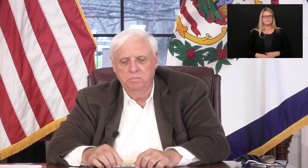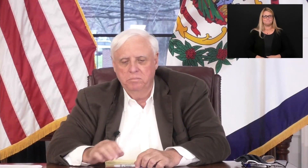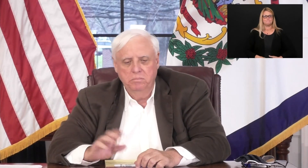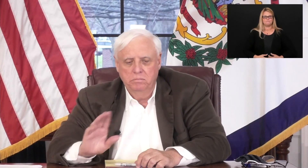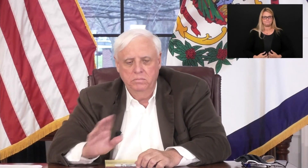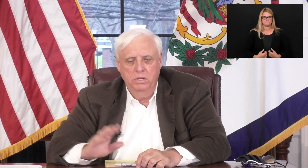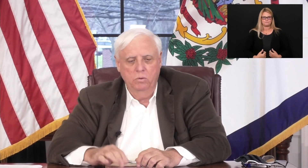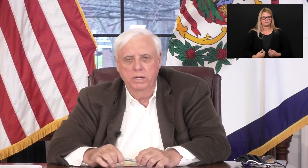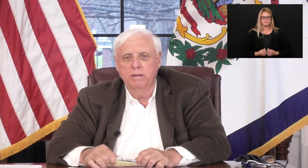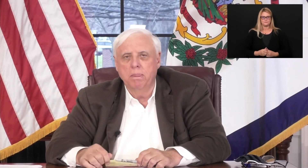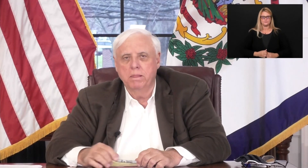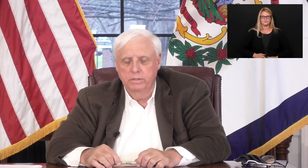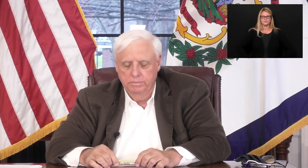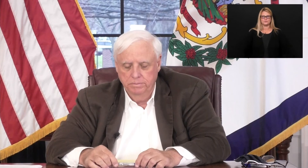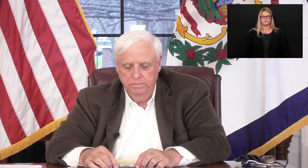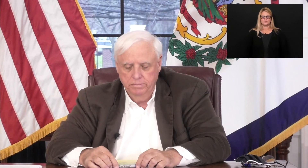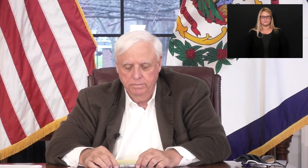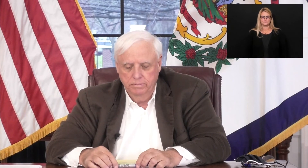questions. No way.